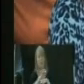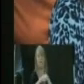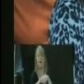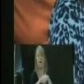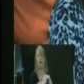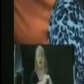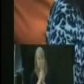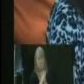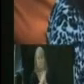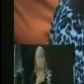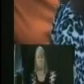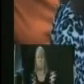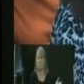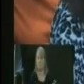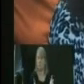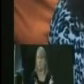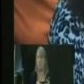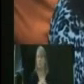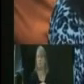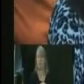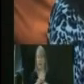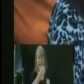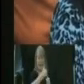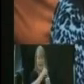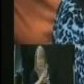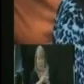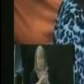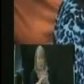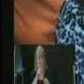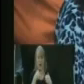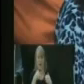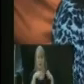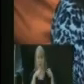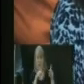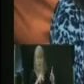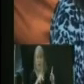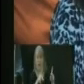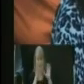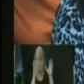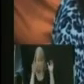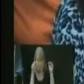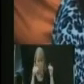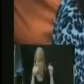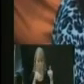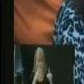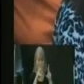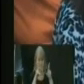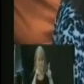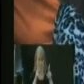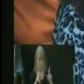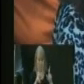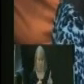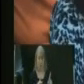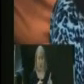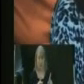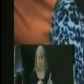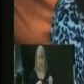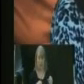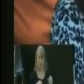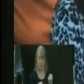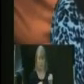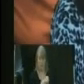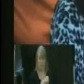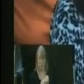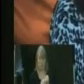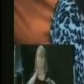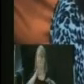encouraging. Each school should have the opportunity to engage in focused and personalized support in order to meet their needs